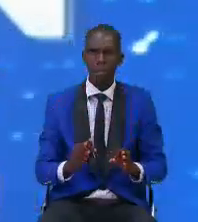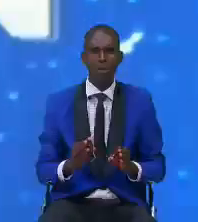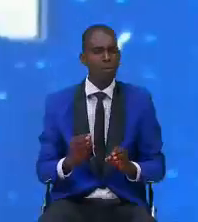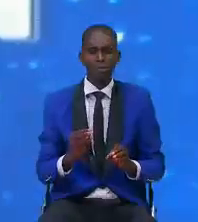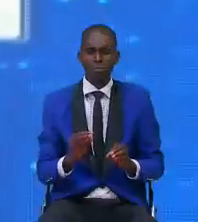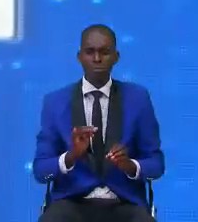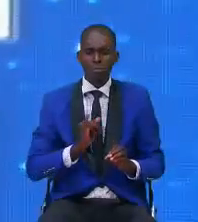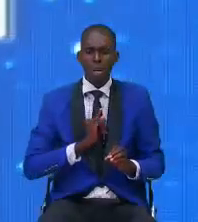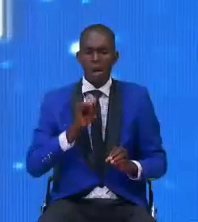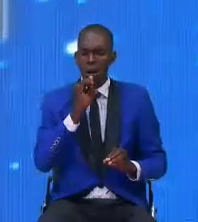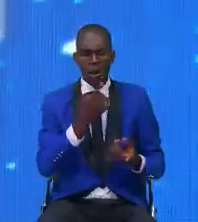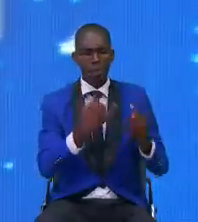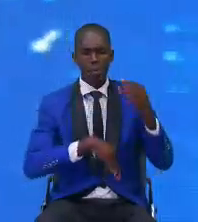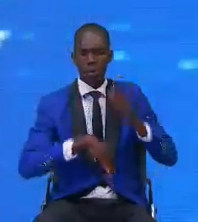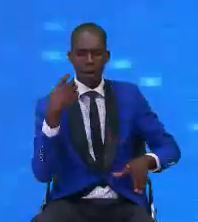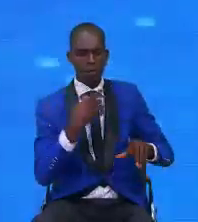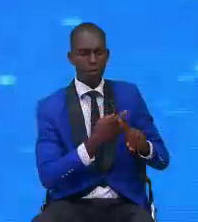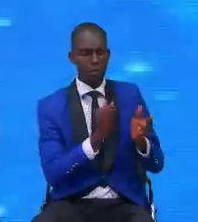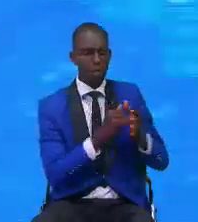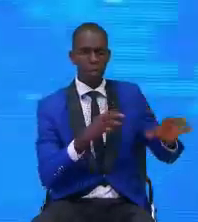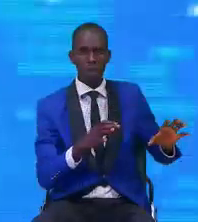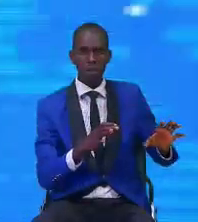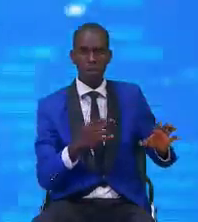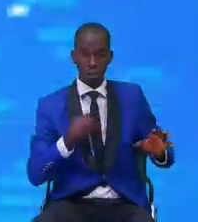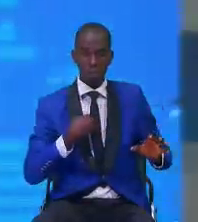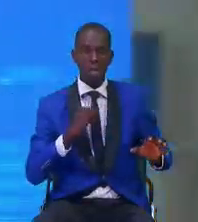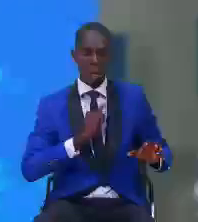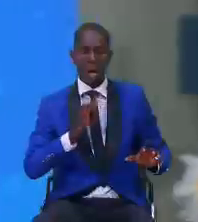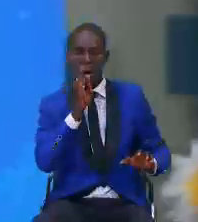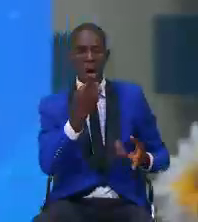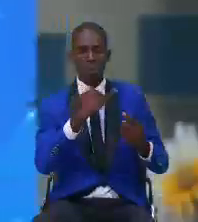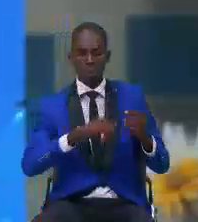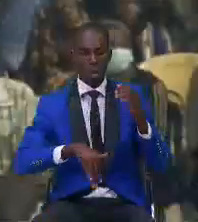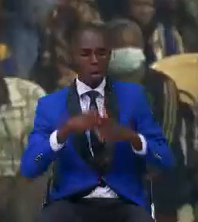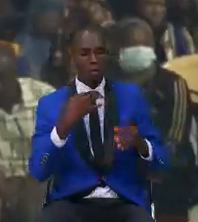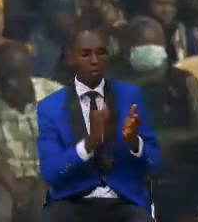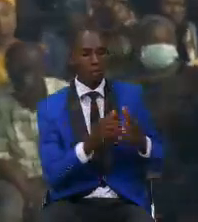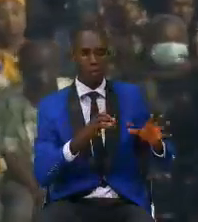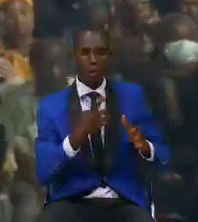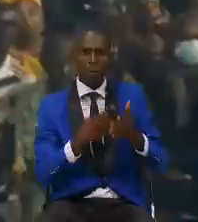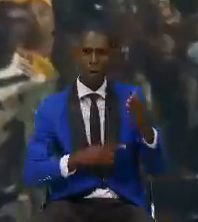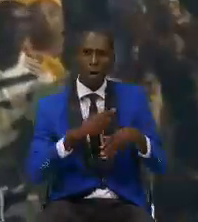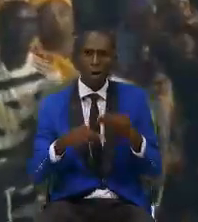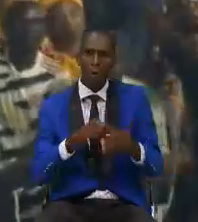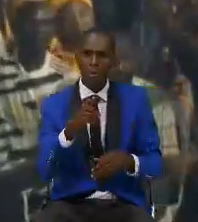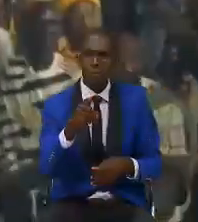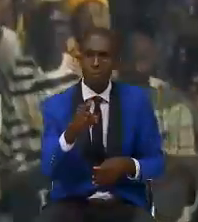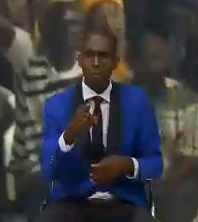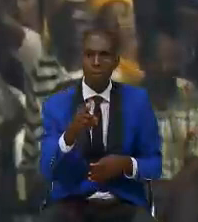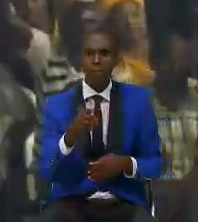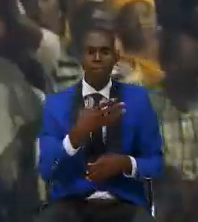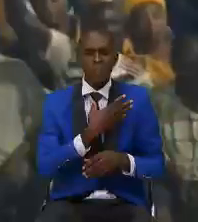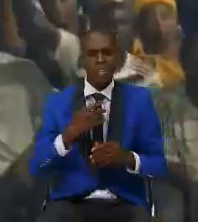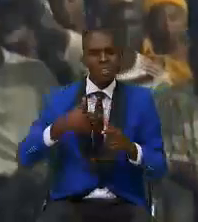But when you make up your mind and you say, I'm coming out of that class, where are you? I said, you're coming out of